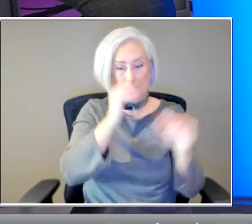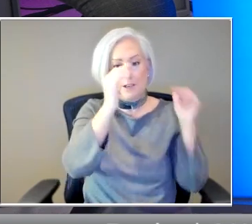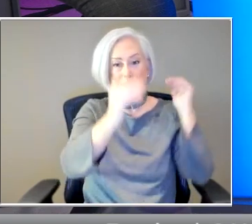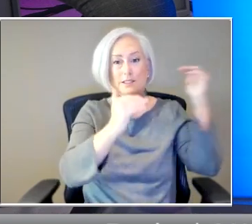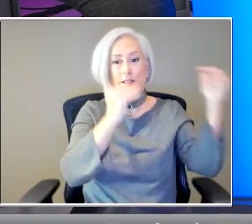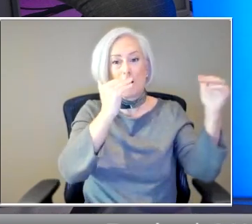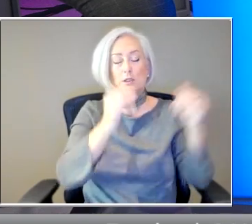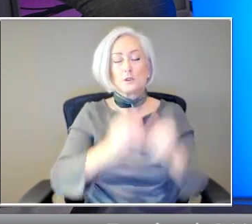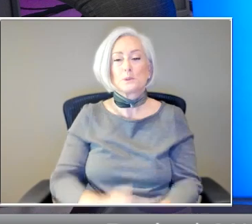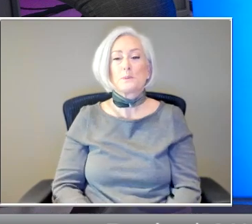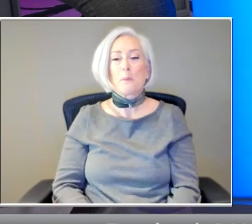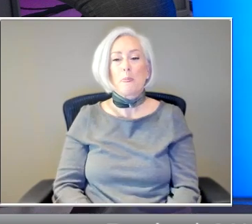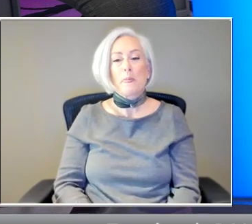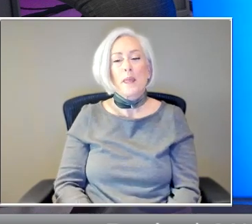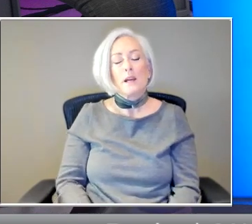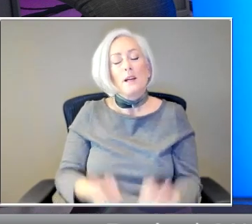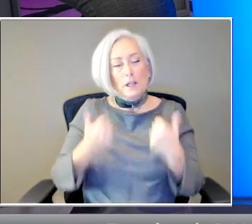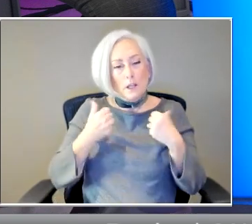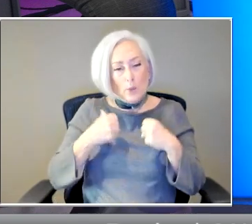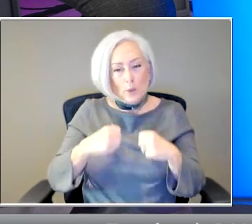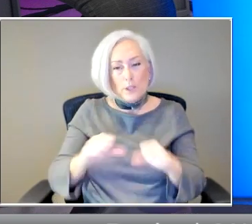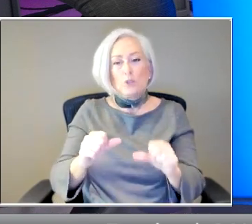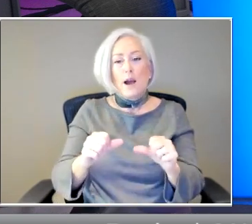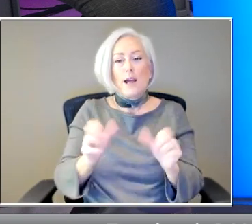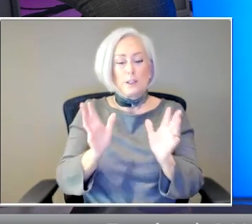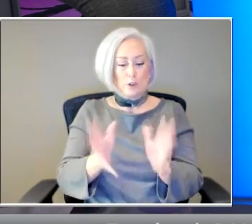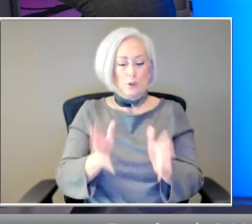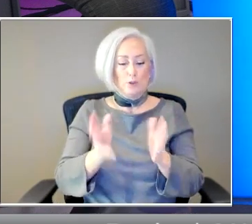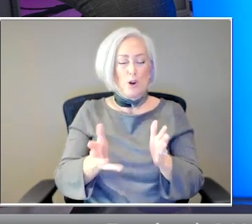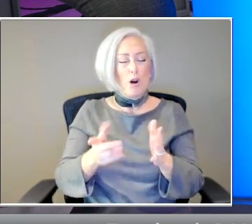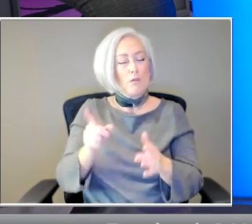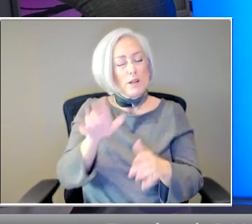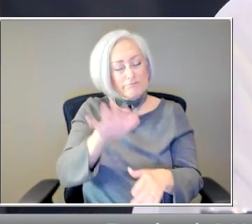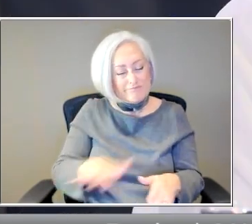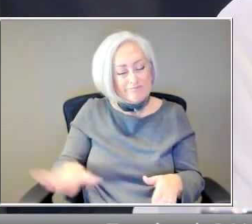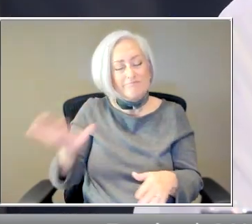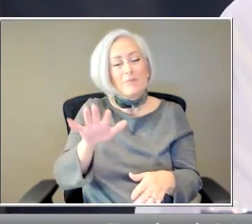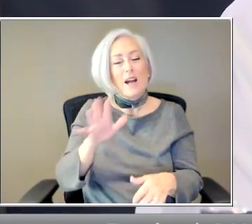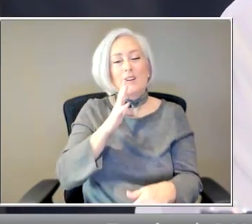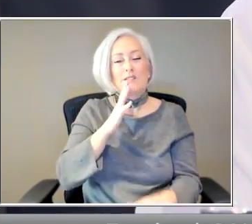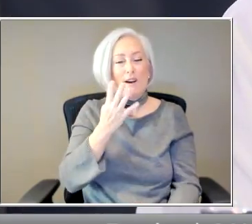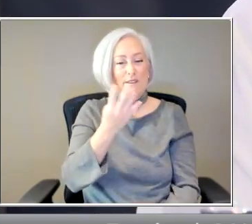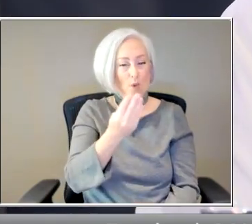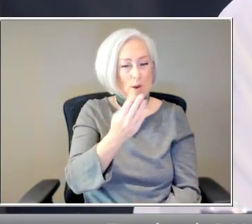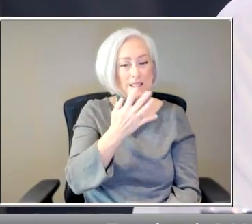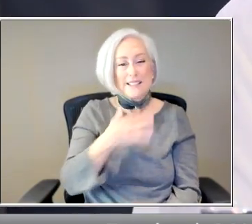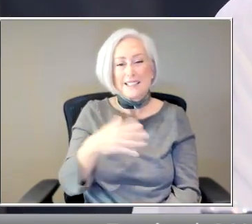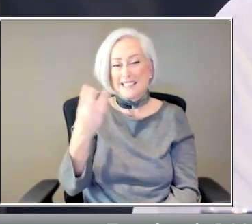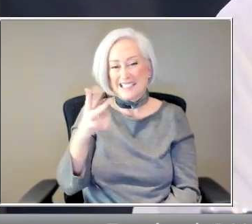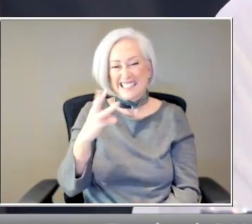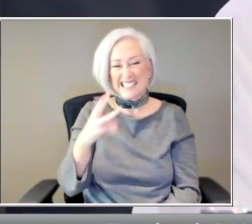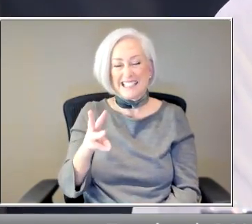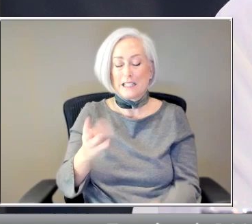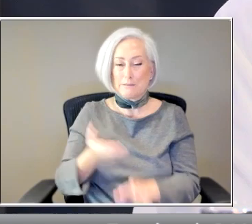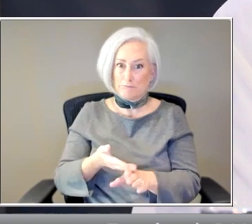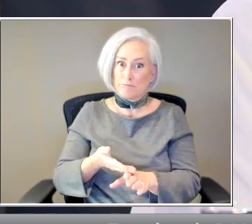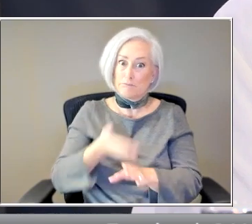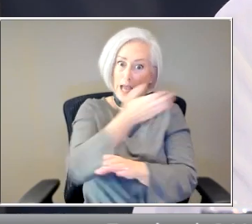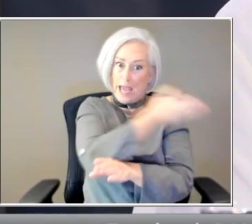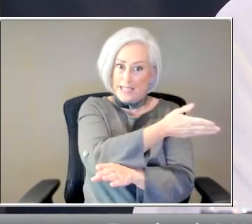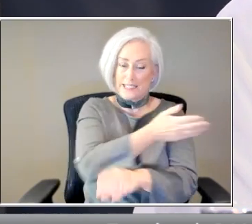to really talk about it when kids are in the 14 to 16-year-old range. Well ahead of adult then. So we're trying to